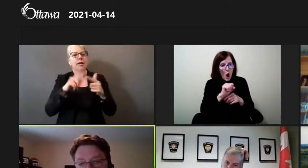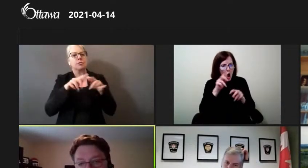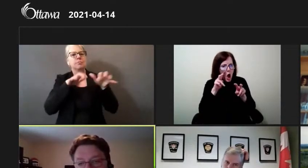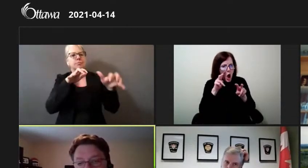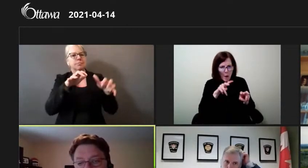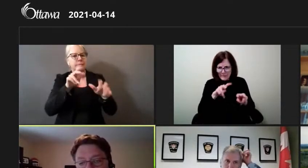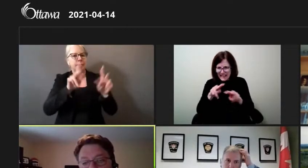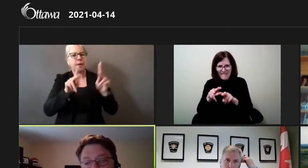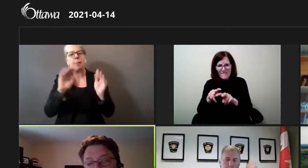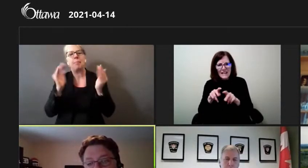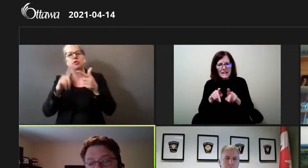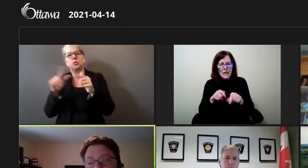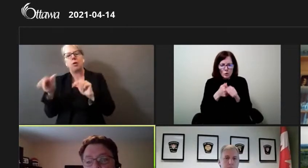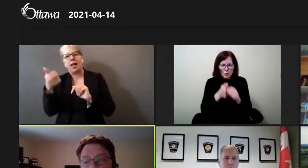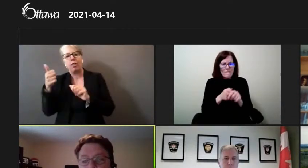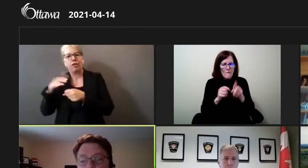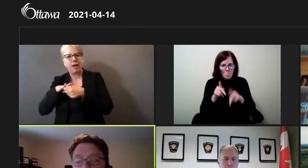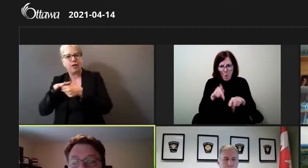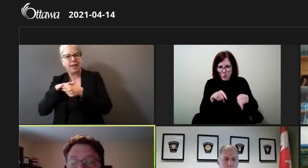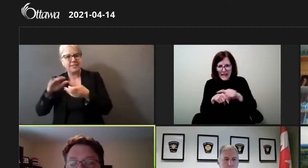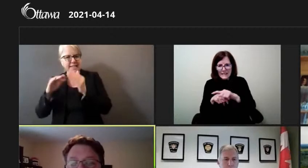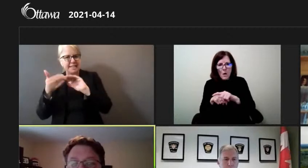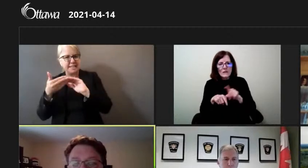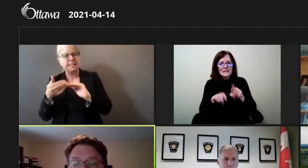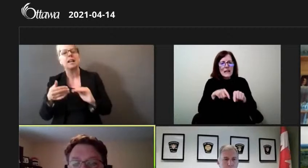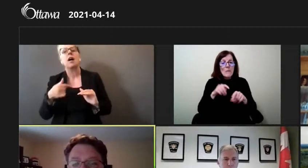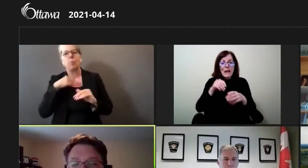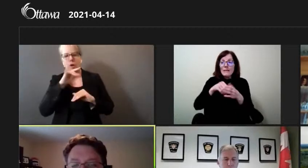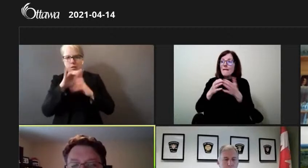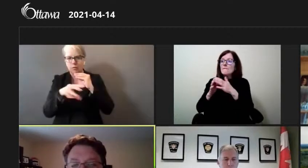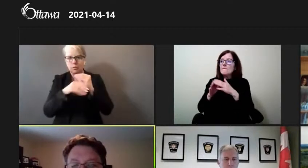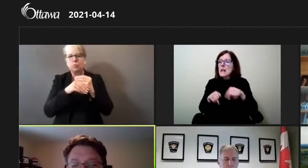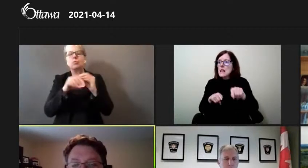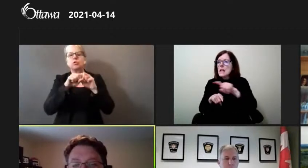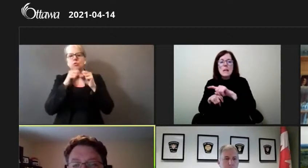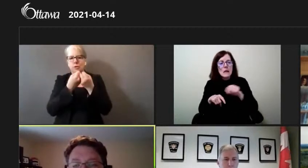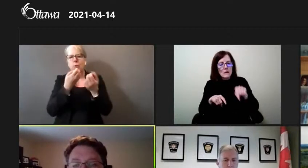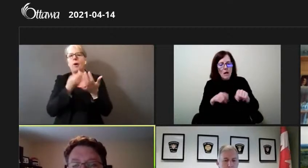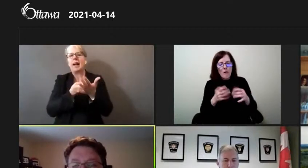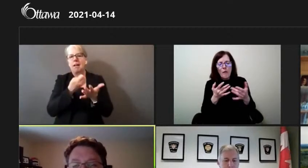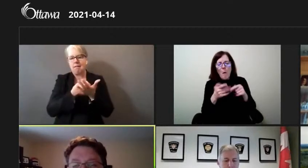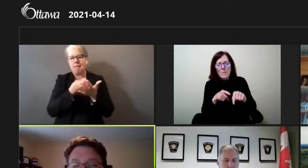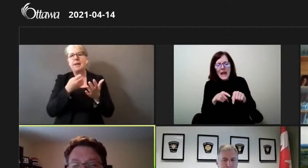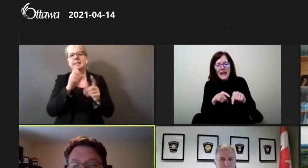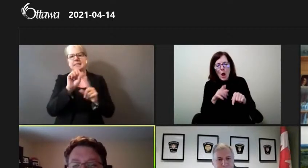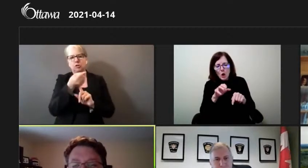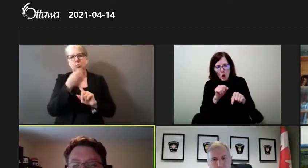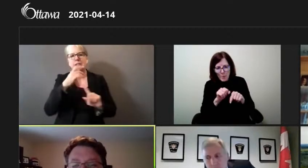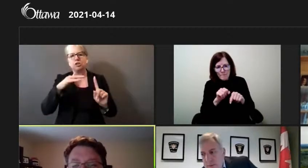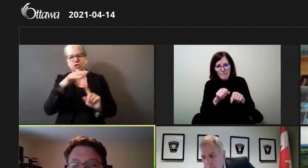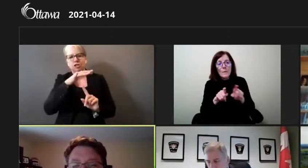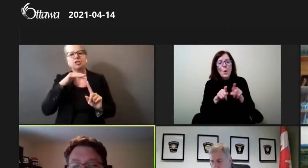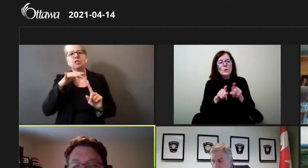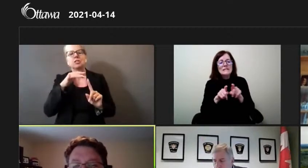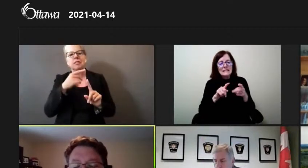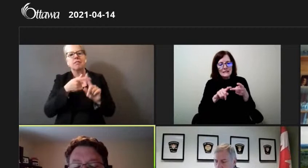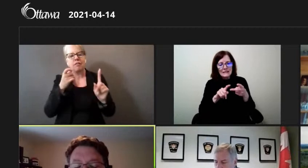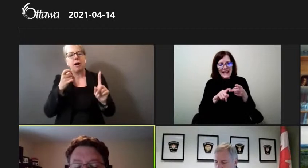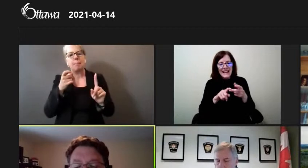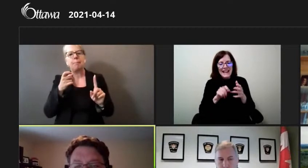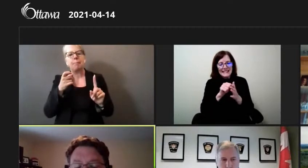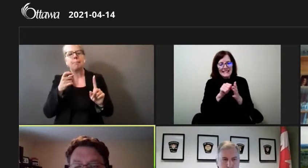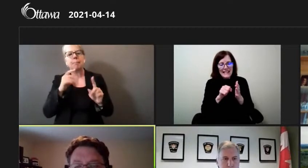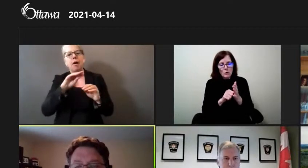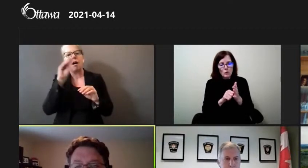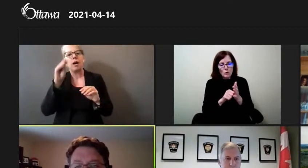of the city. We also do include the socioeconomic status information from the Ottawa